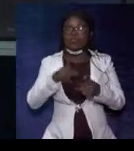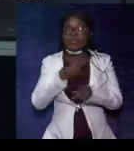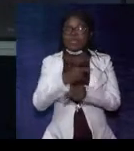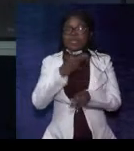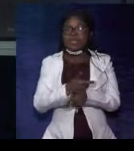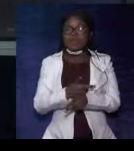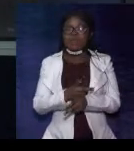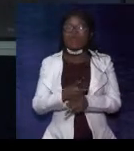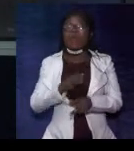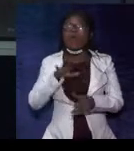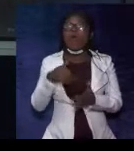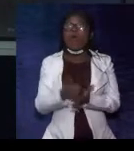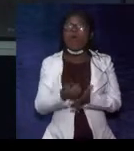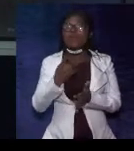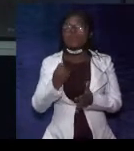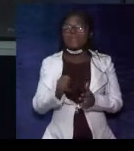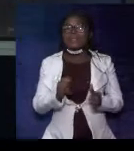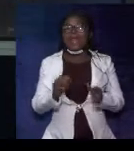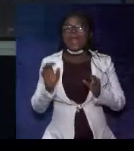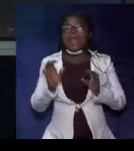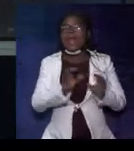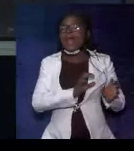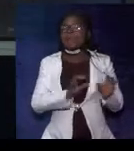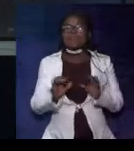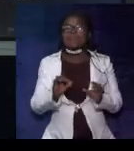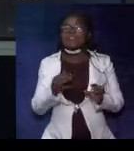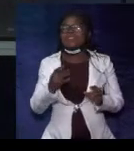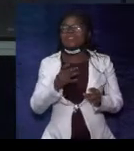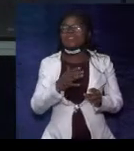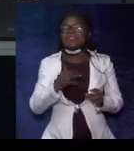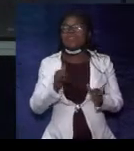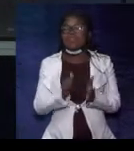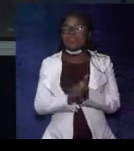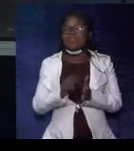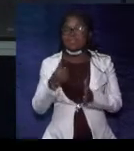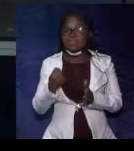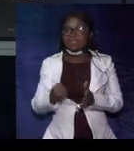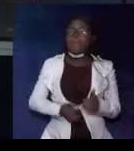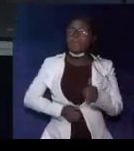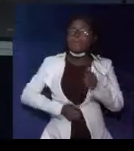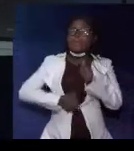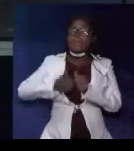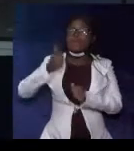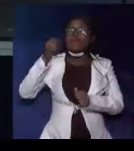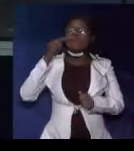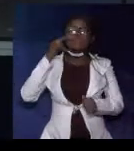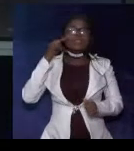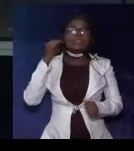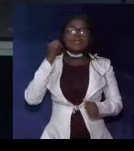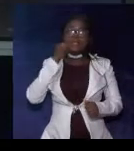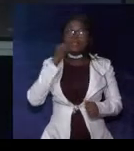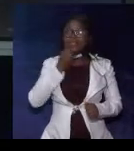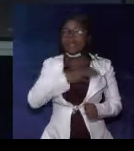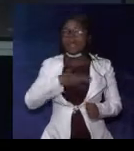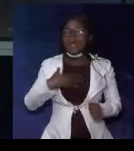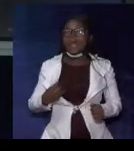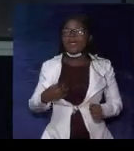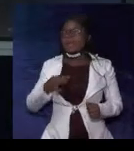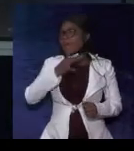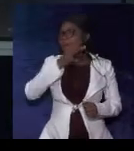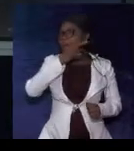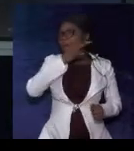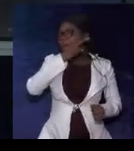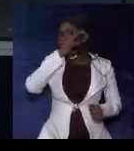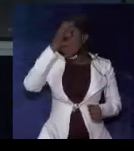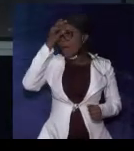events, or materials regarding the farm operations. Most Nigerian and African